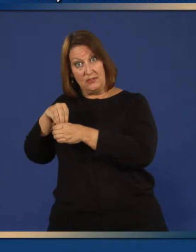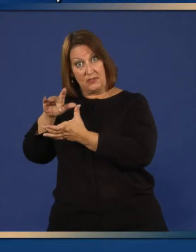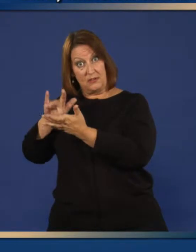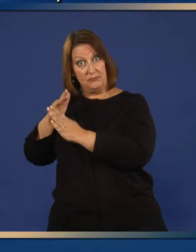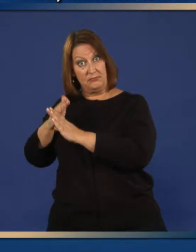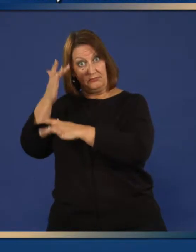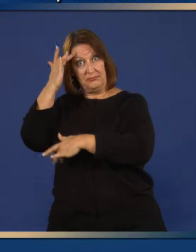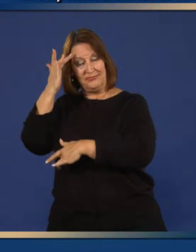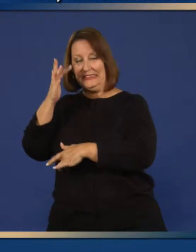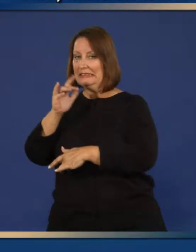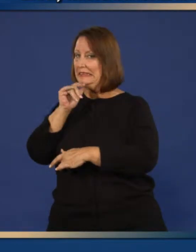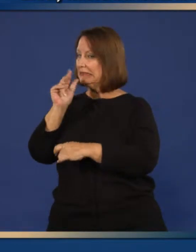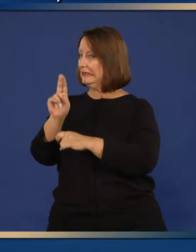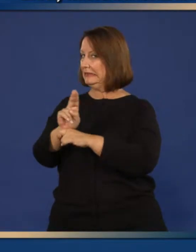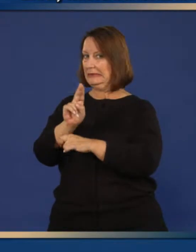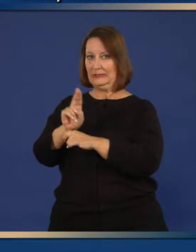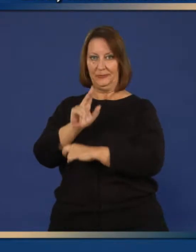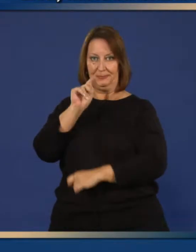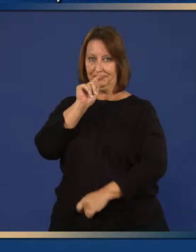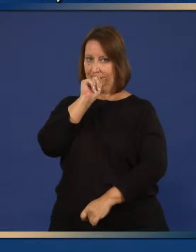vaccine.